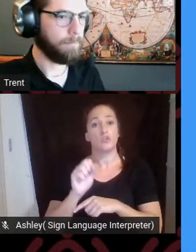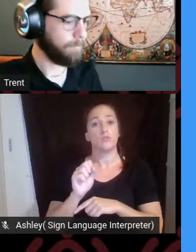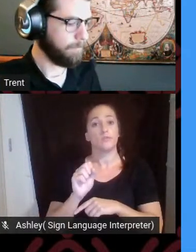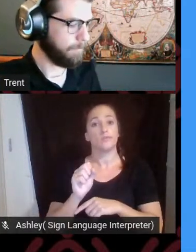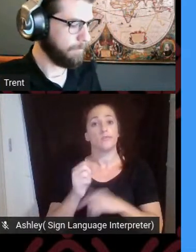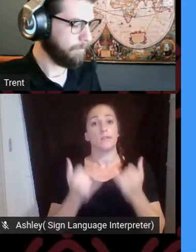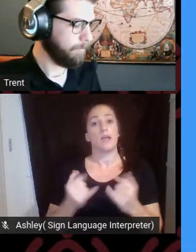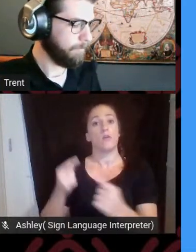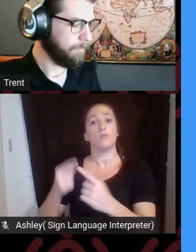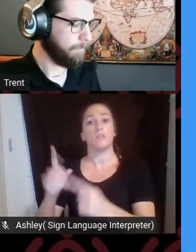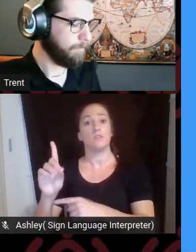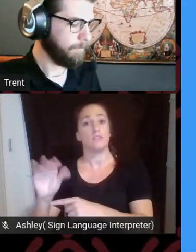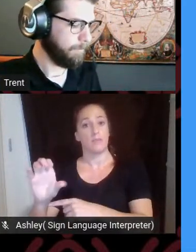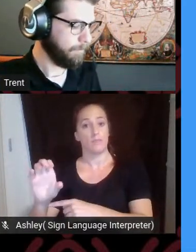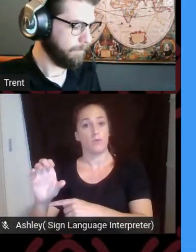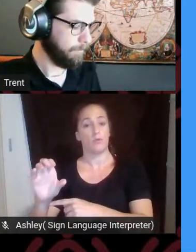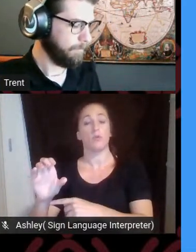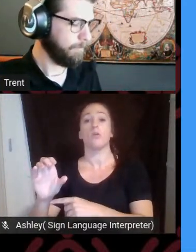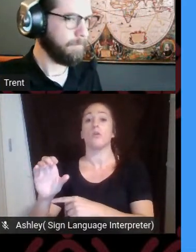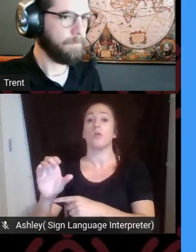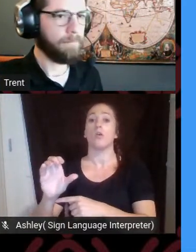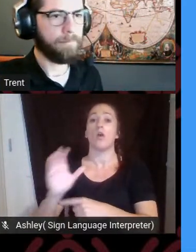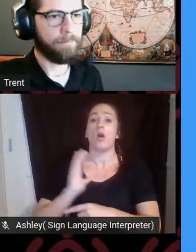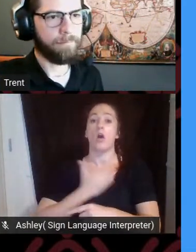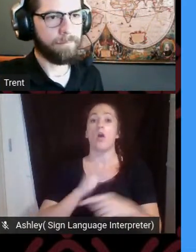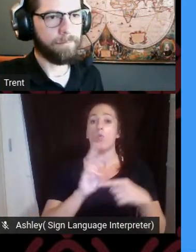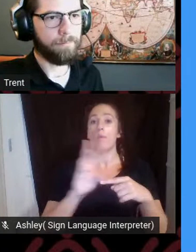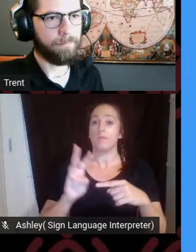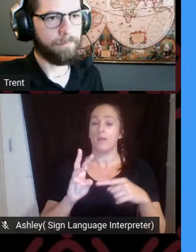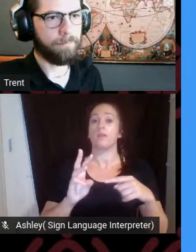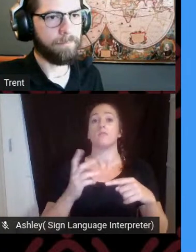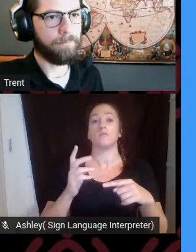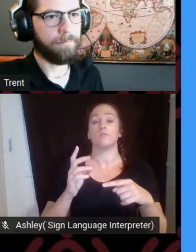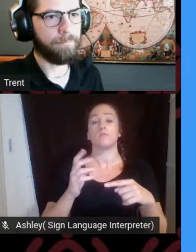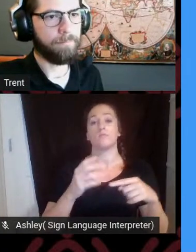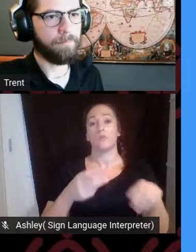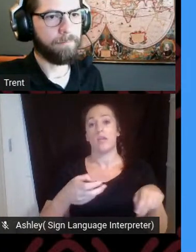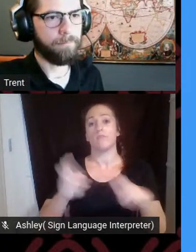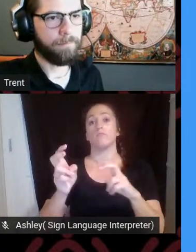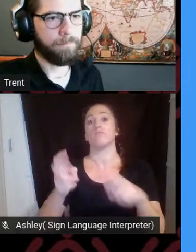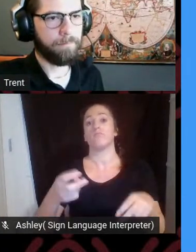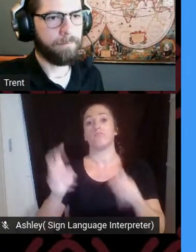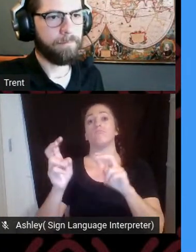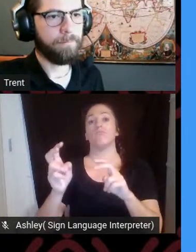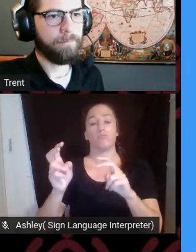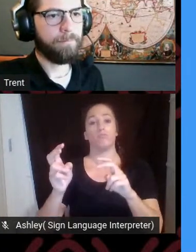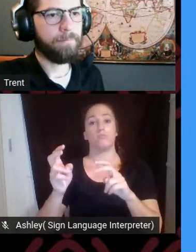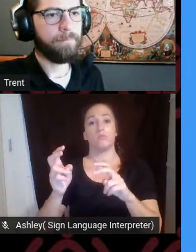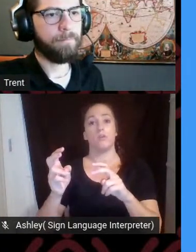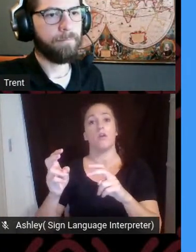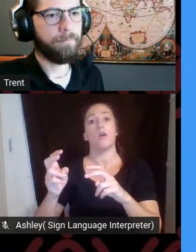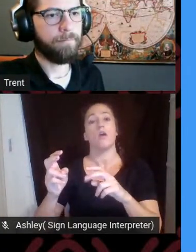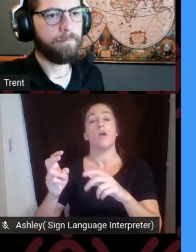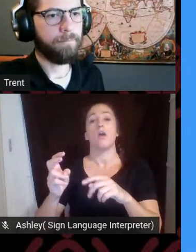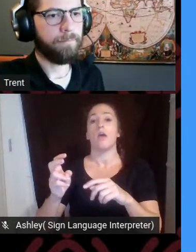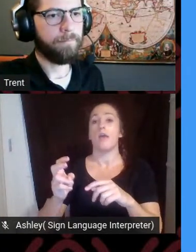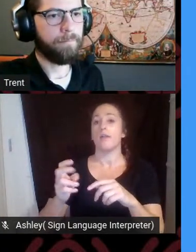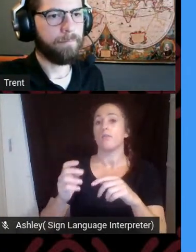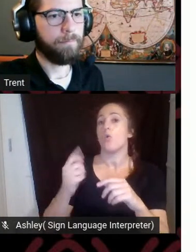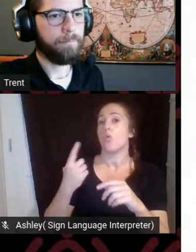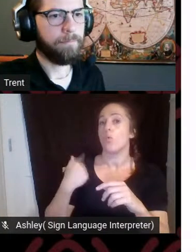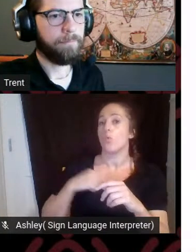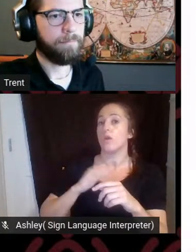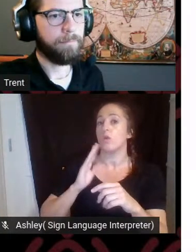that updated on our website. And as soon as those features become available, we will then do some live streams to keep you guys up to